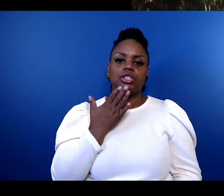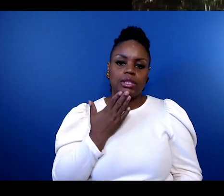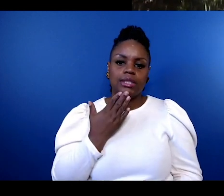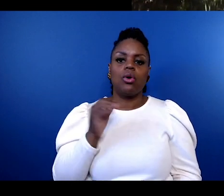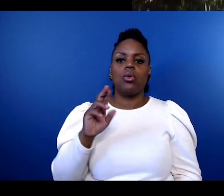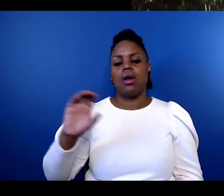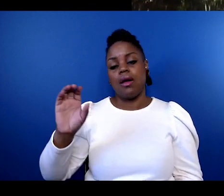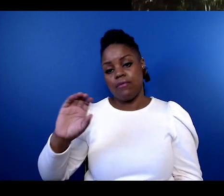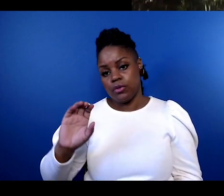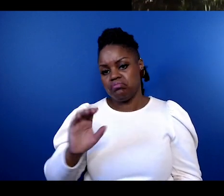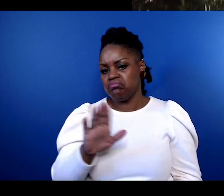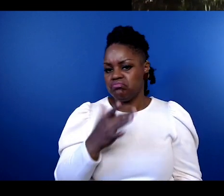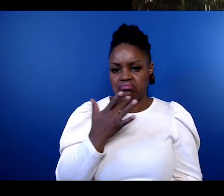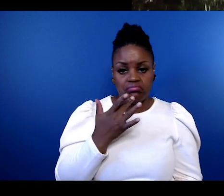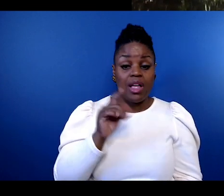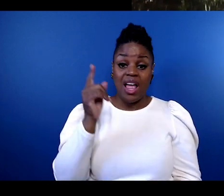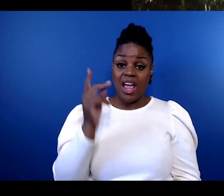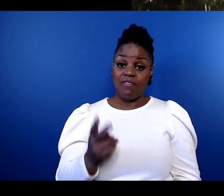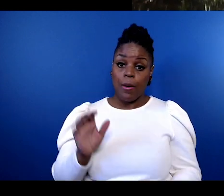low as you can get them.